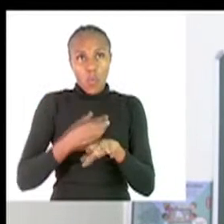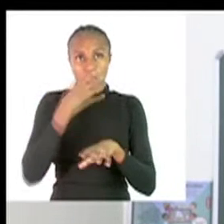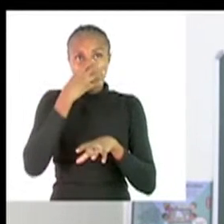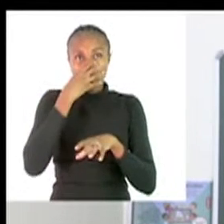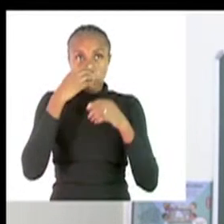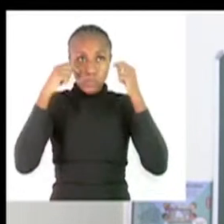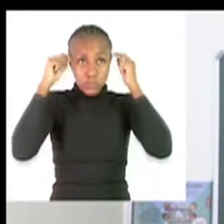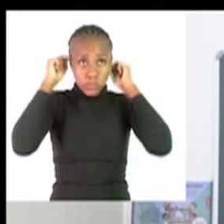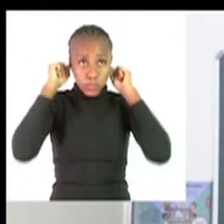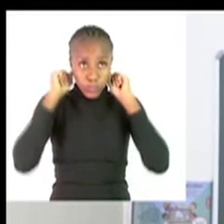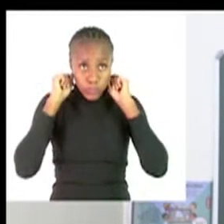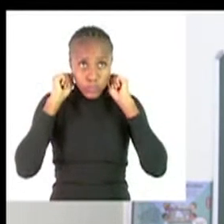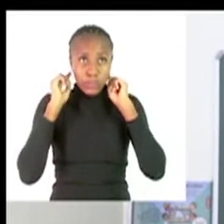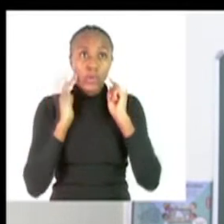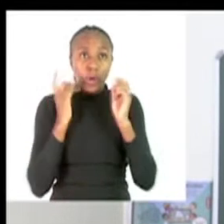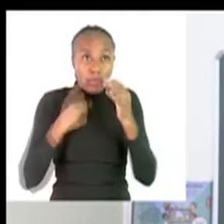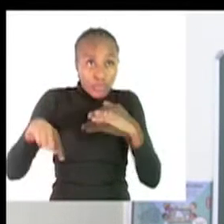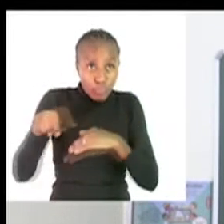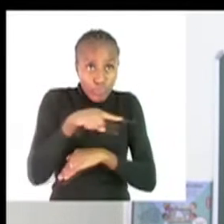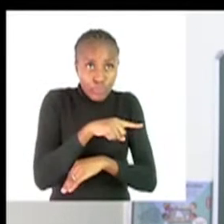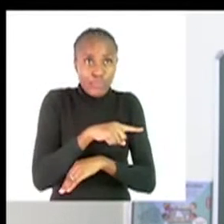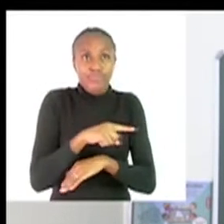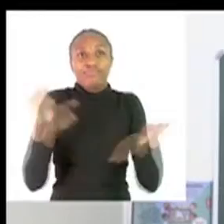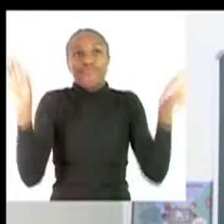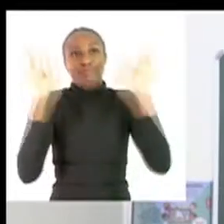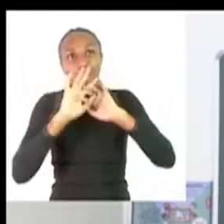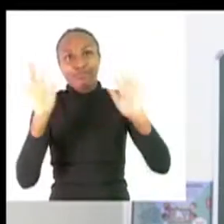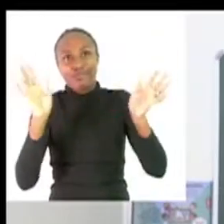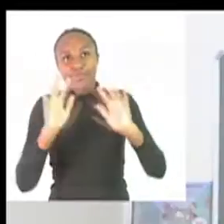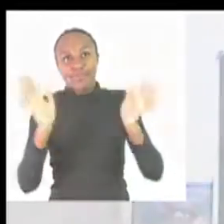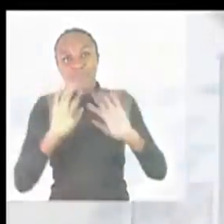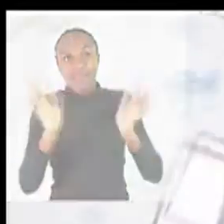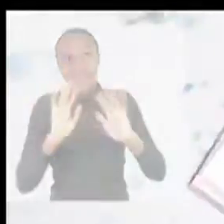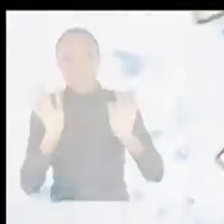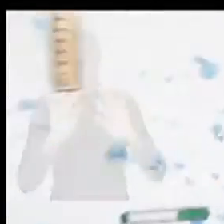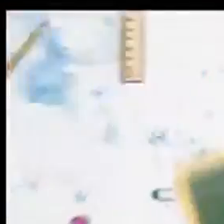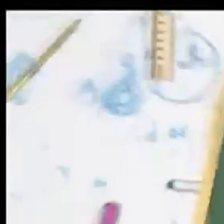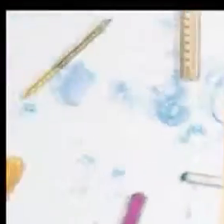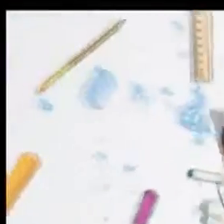you are outside. Until next time, have a great day.